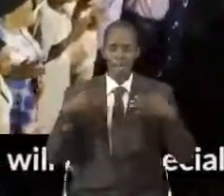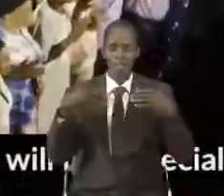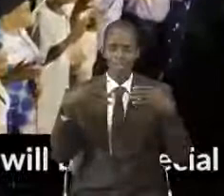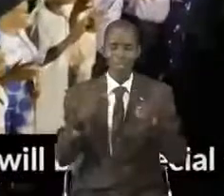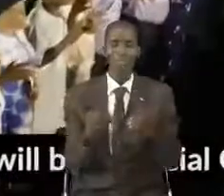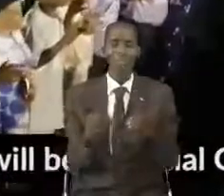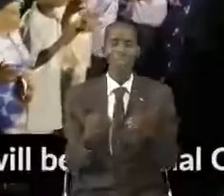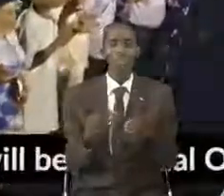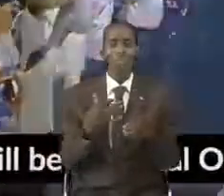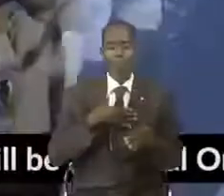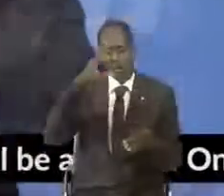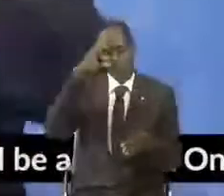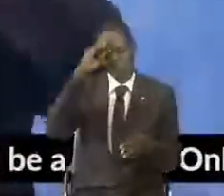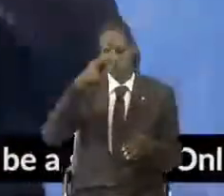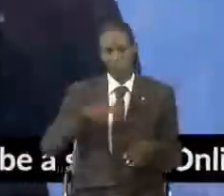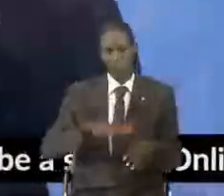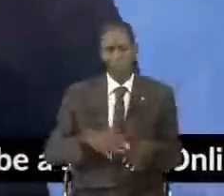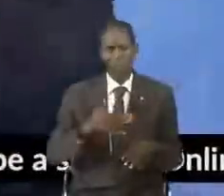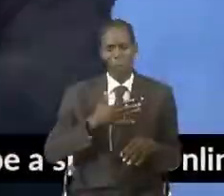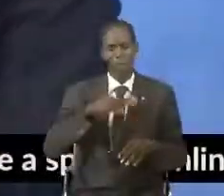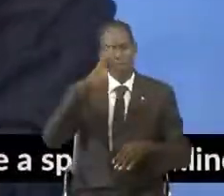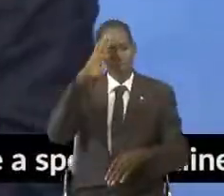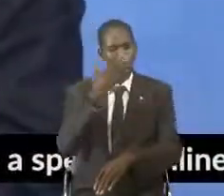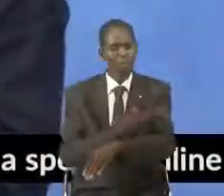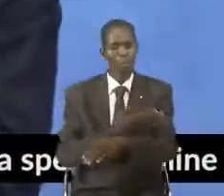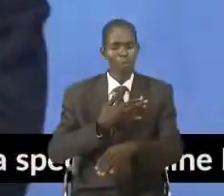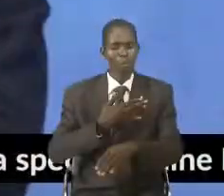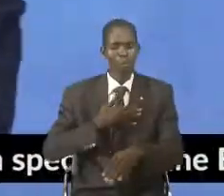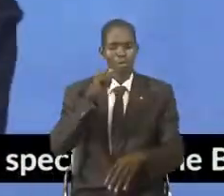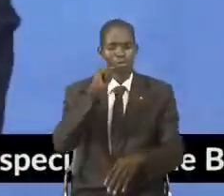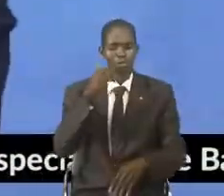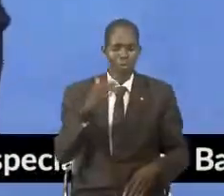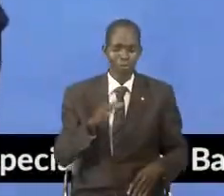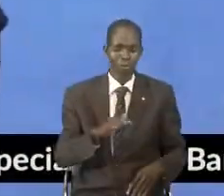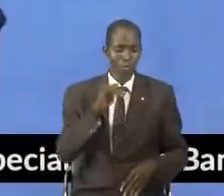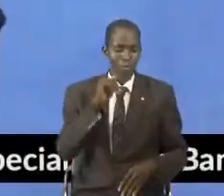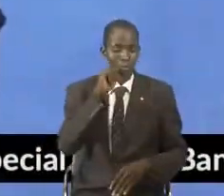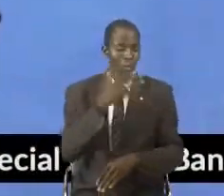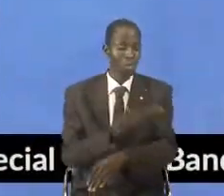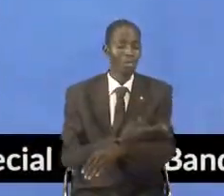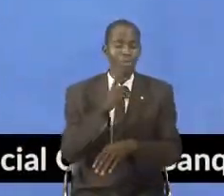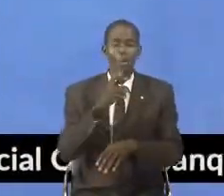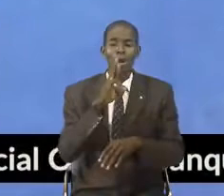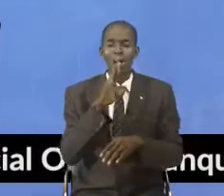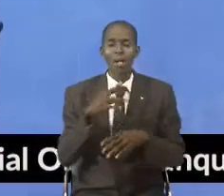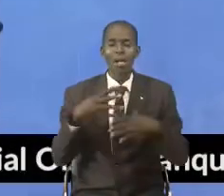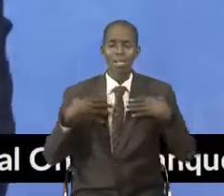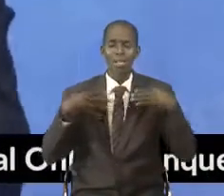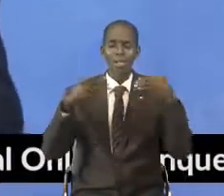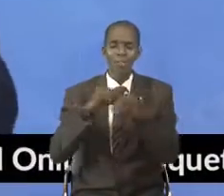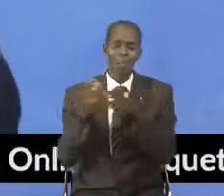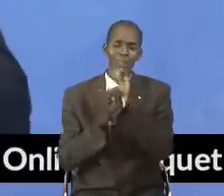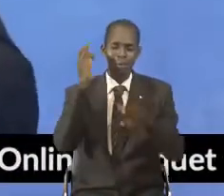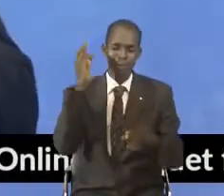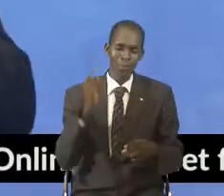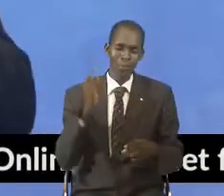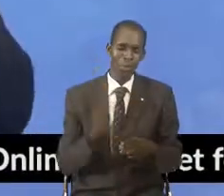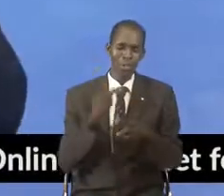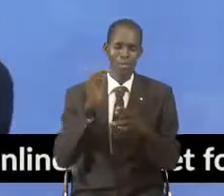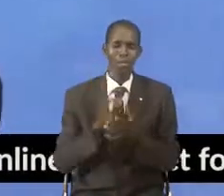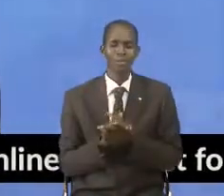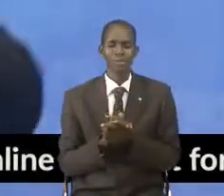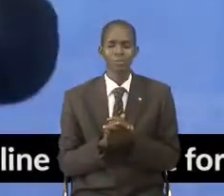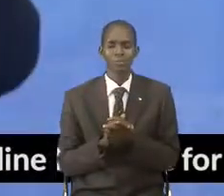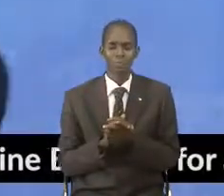you are healed. Sister, you are healed. My boy, my son, my daughter, there, you